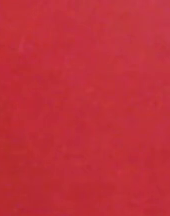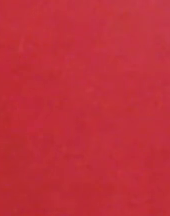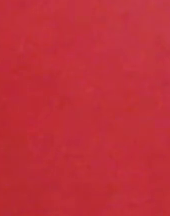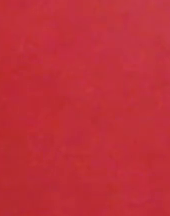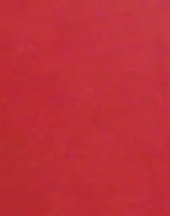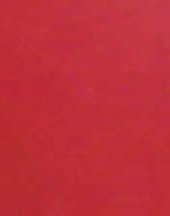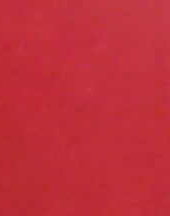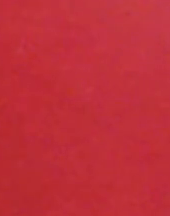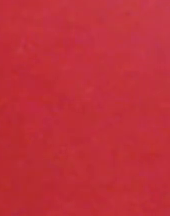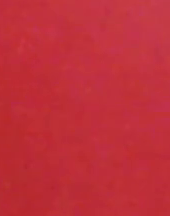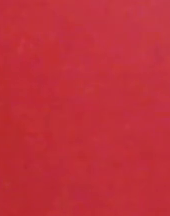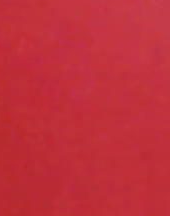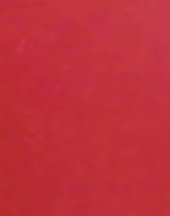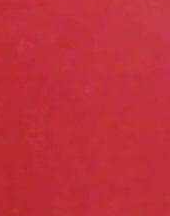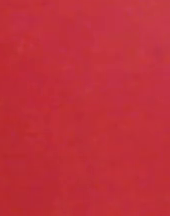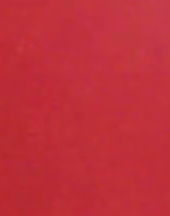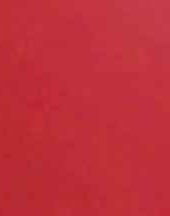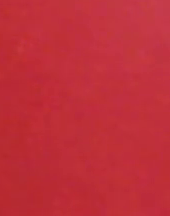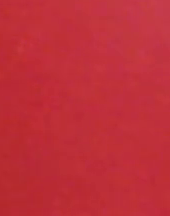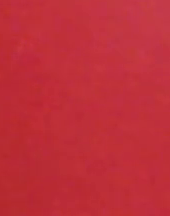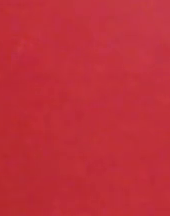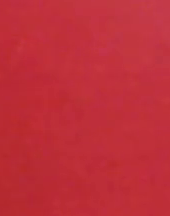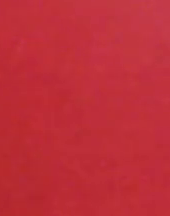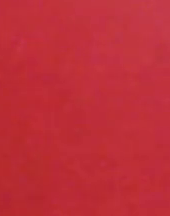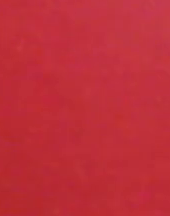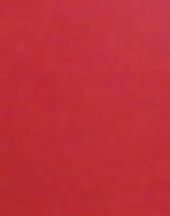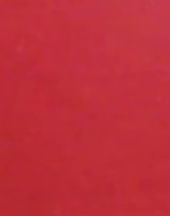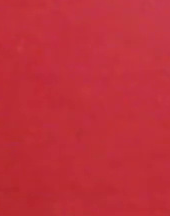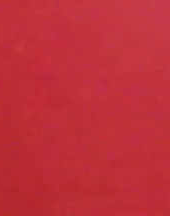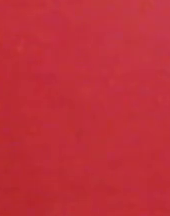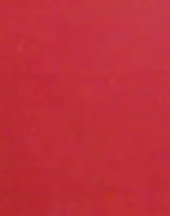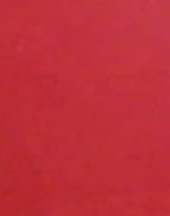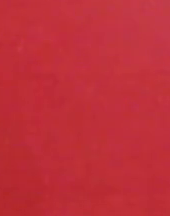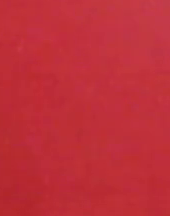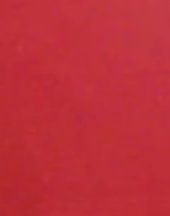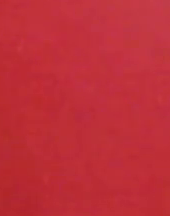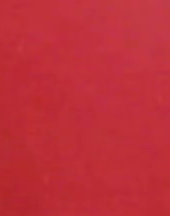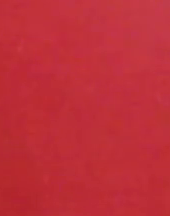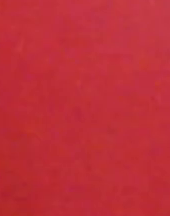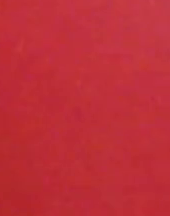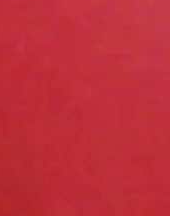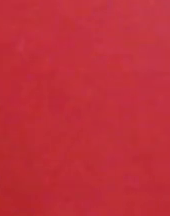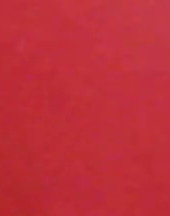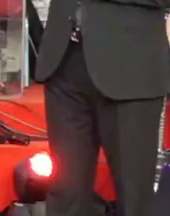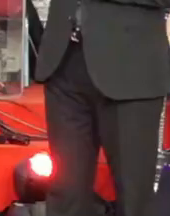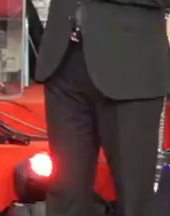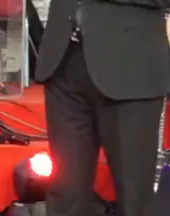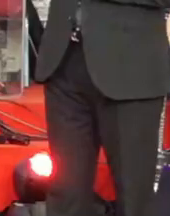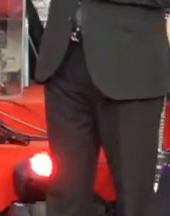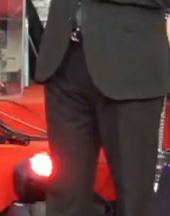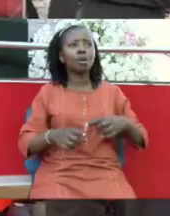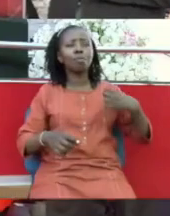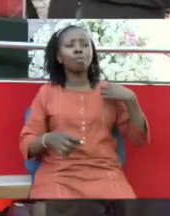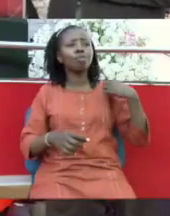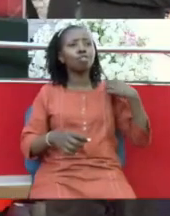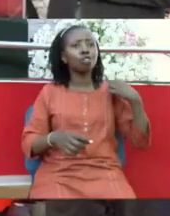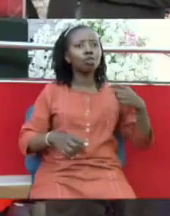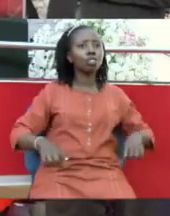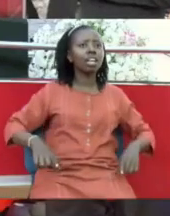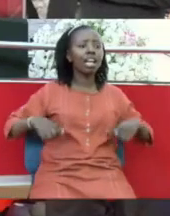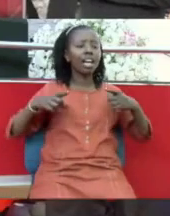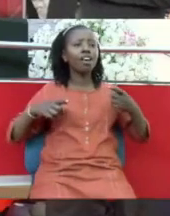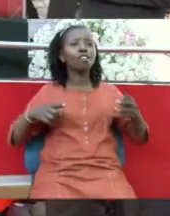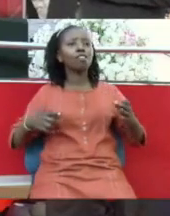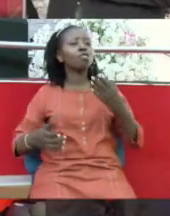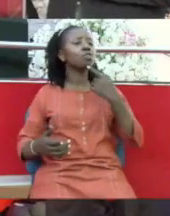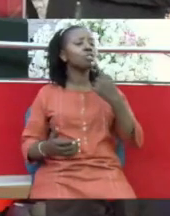Honesty and sincerity. Kusema ukweli. A commitment to a life of integrity. Kujitolea kwa maisha. That is holds the